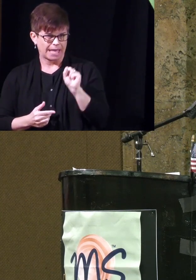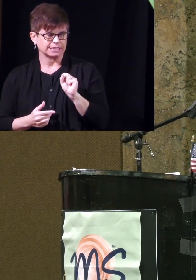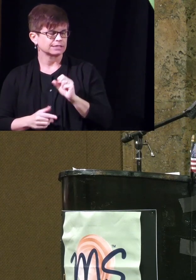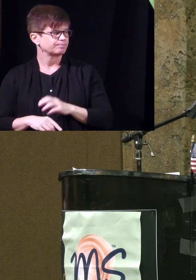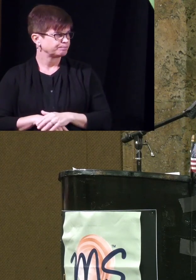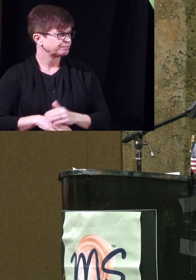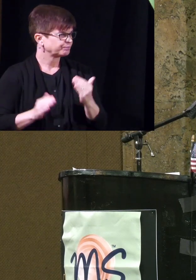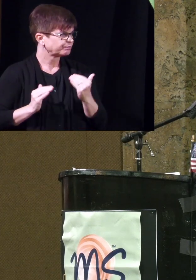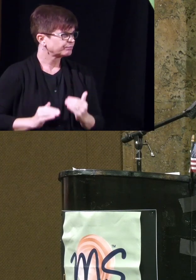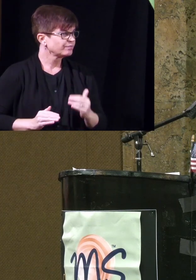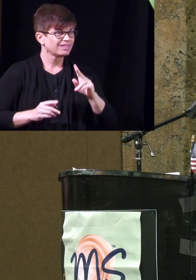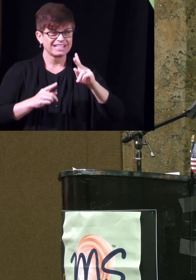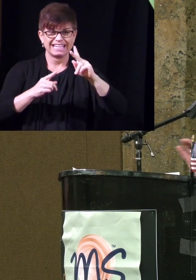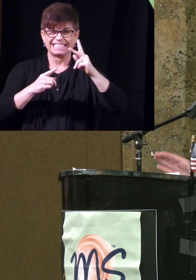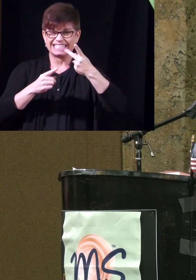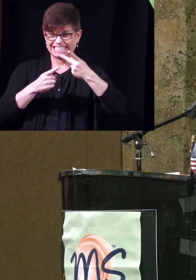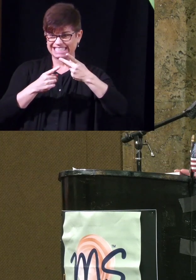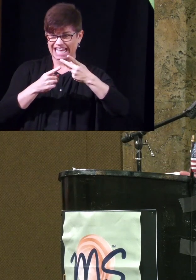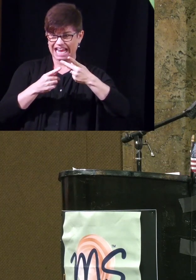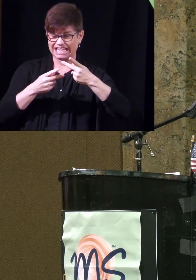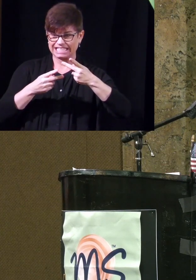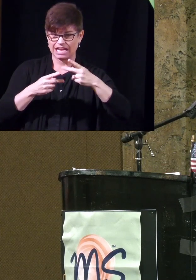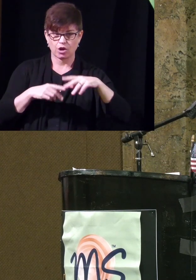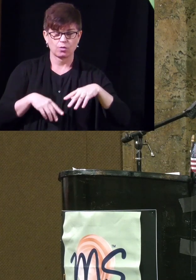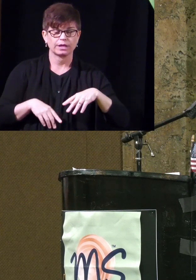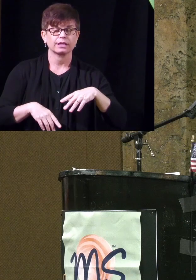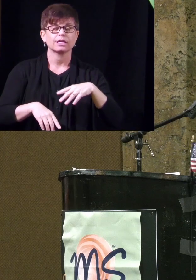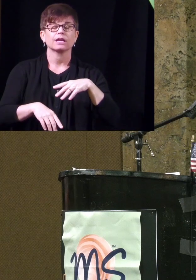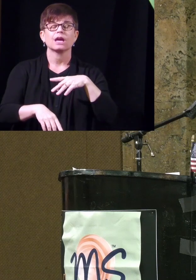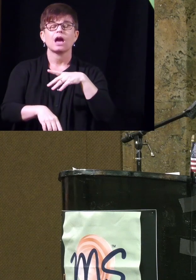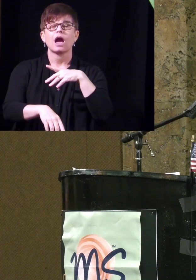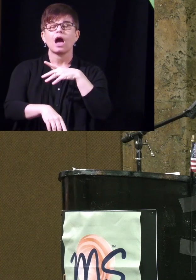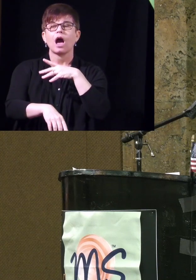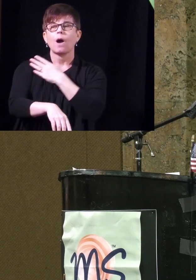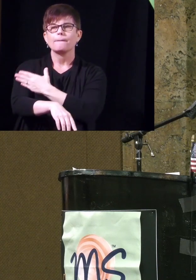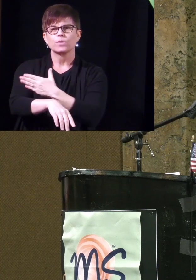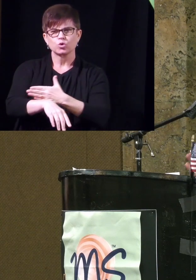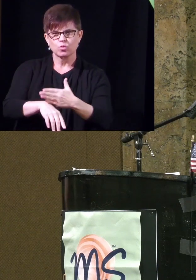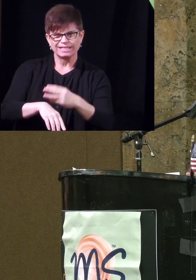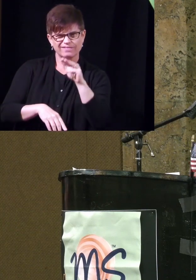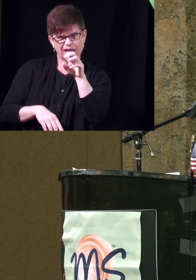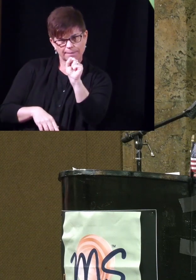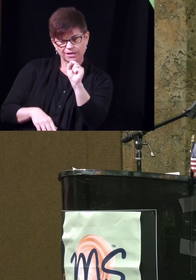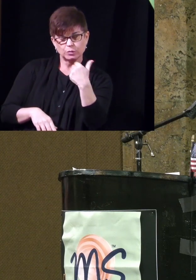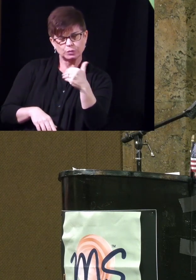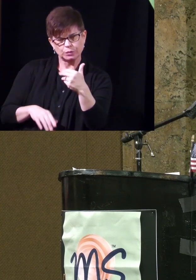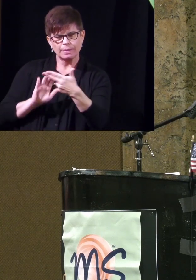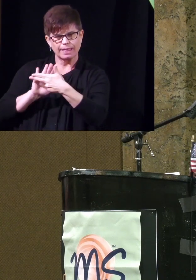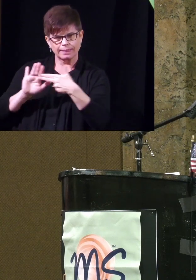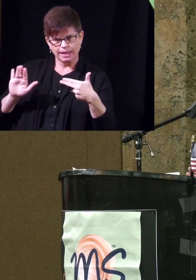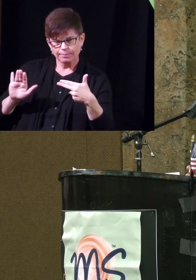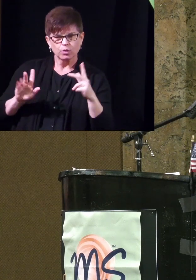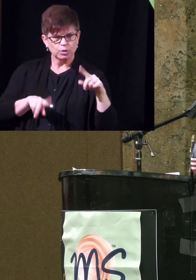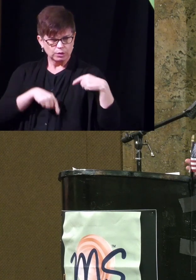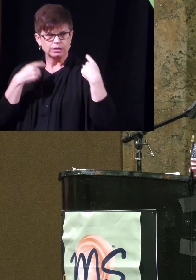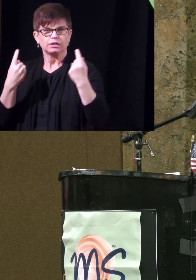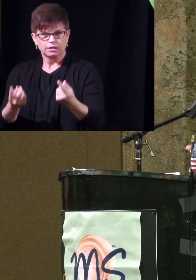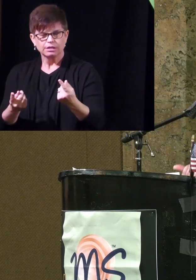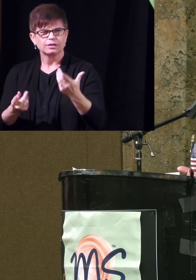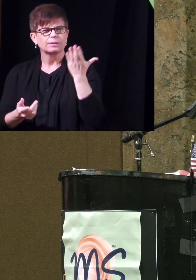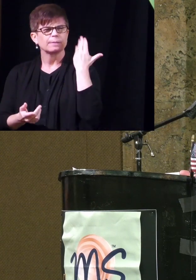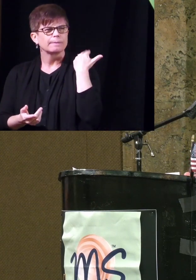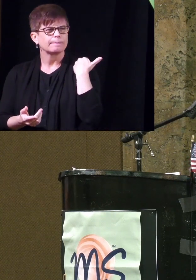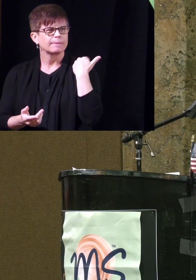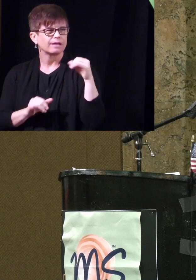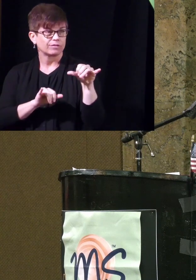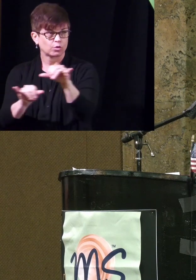So secondary progressive MS, that term has been around for a long time. This was somebody, as we said before, the commonest way